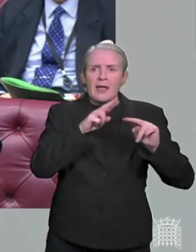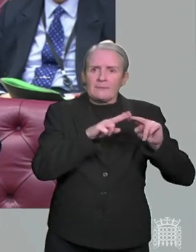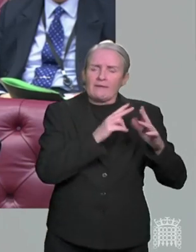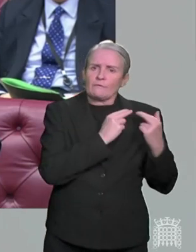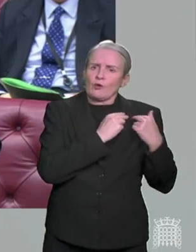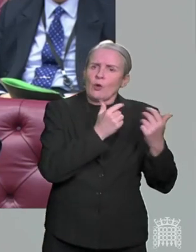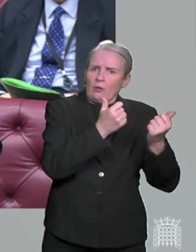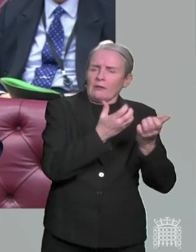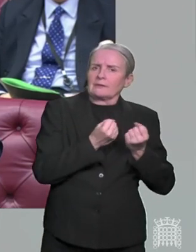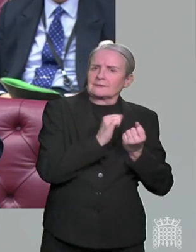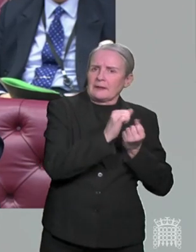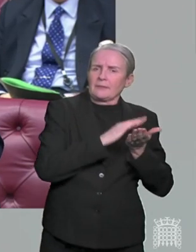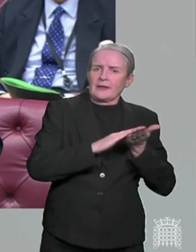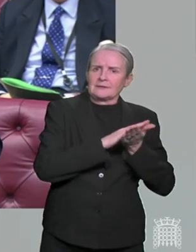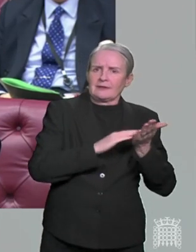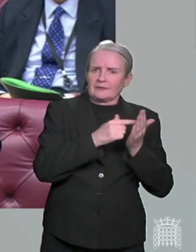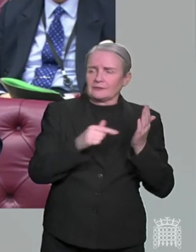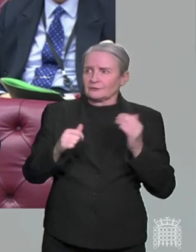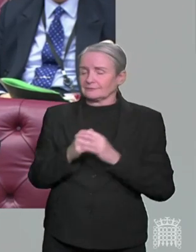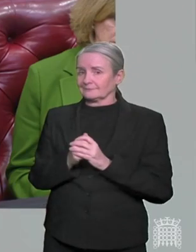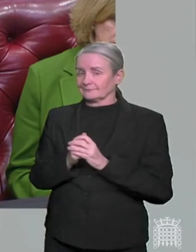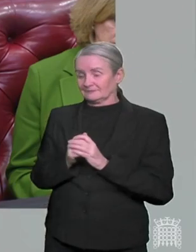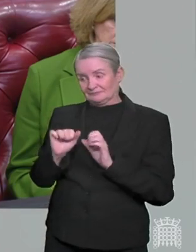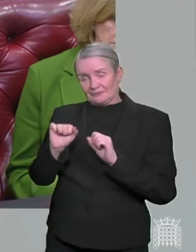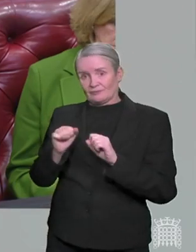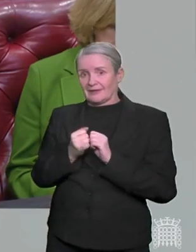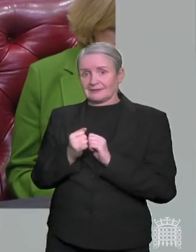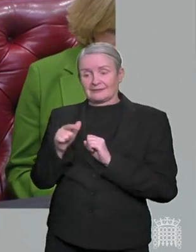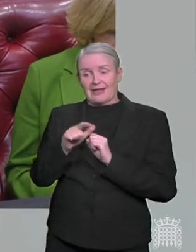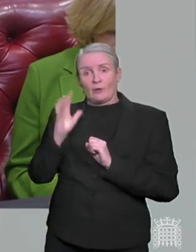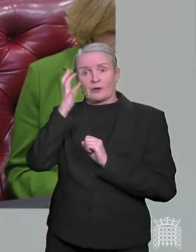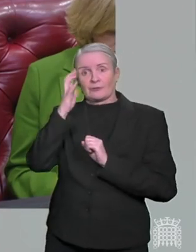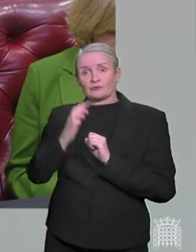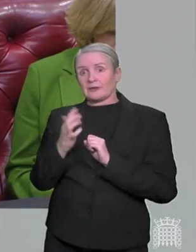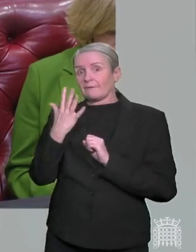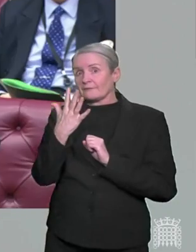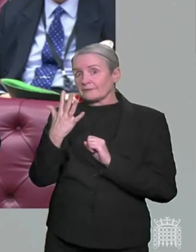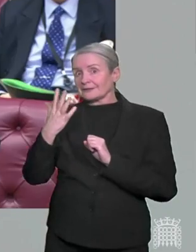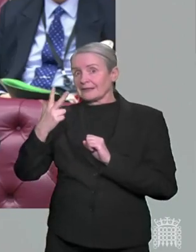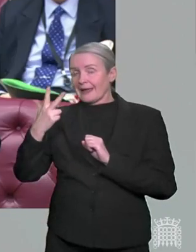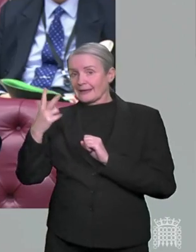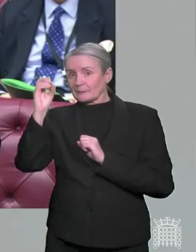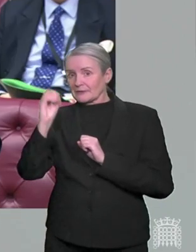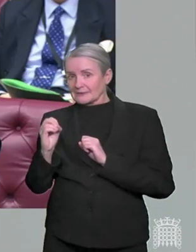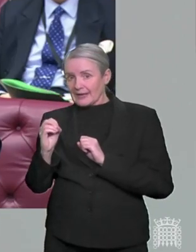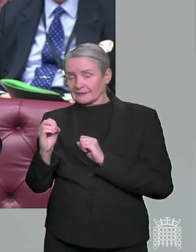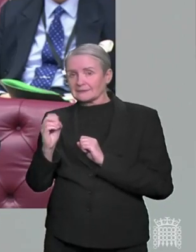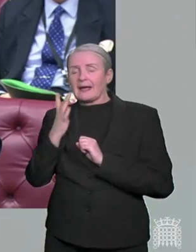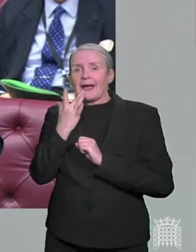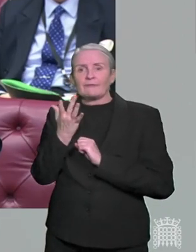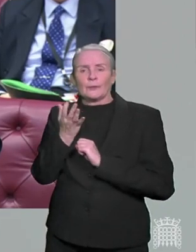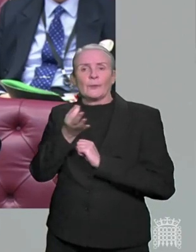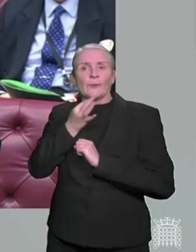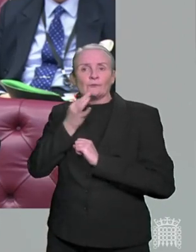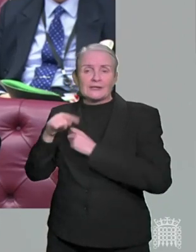accept what lies behind his question. You've now got 58% of low-income countries that are either in debt distress or at risk of debt distress,